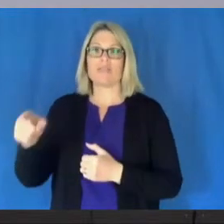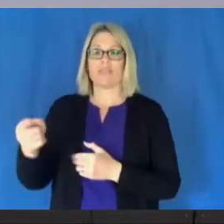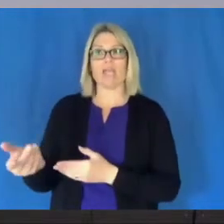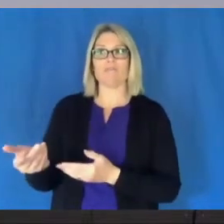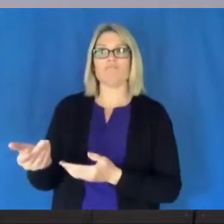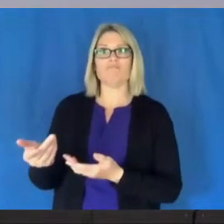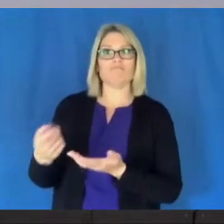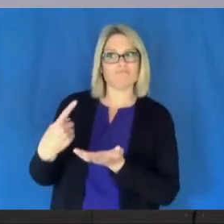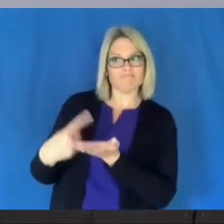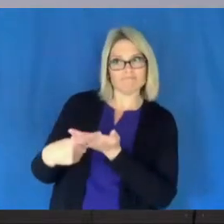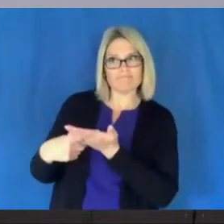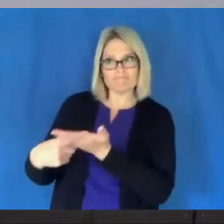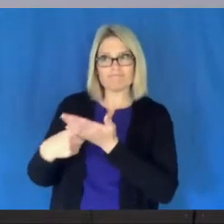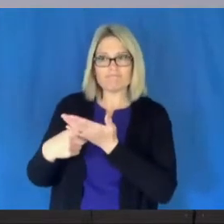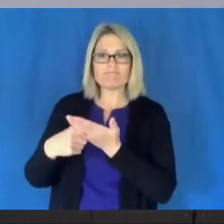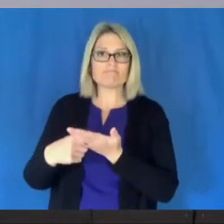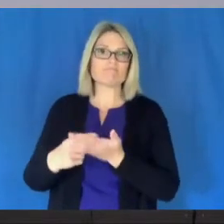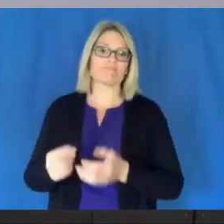well. And